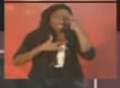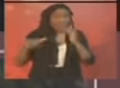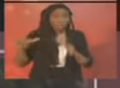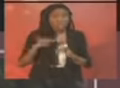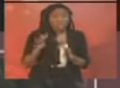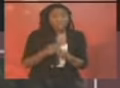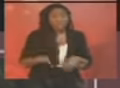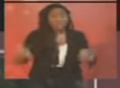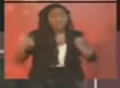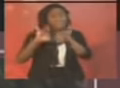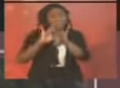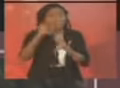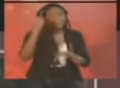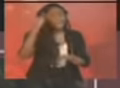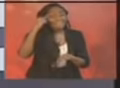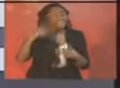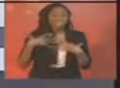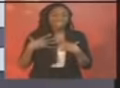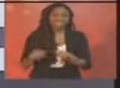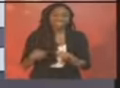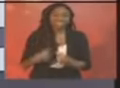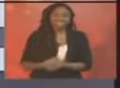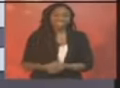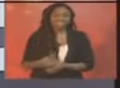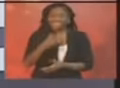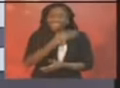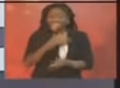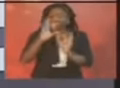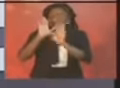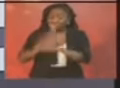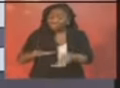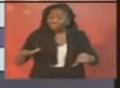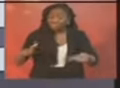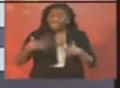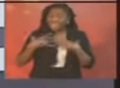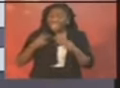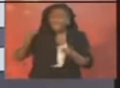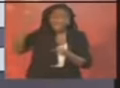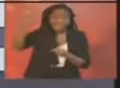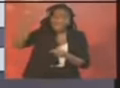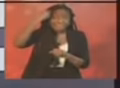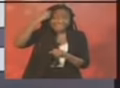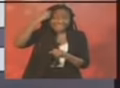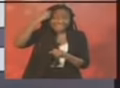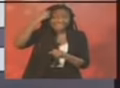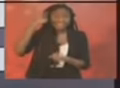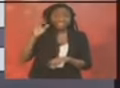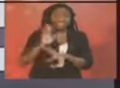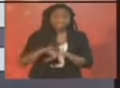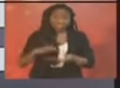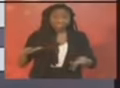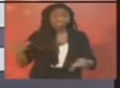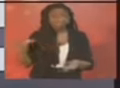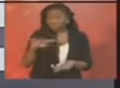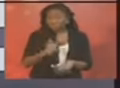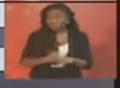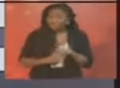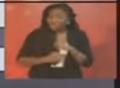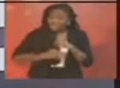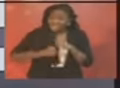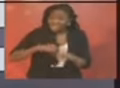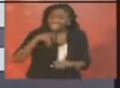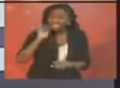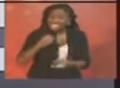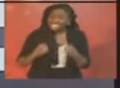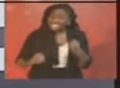health and how are you maintaining that, but think about your children's mental health. They have been having a hard time, and they also need some